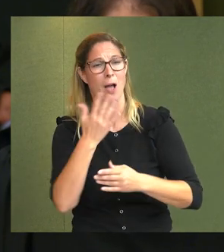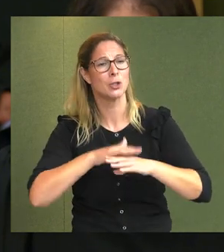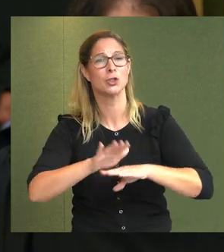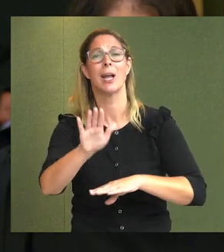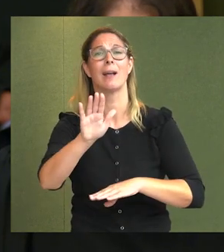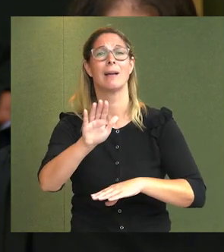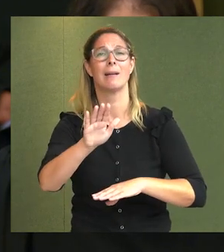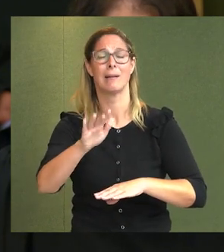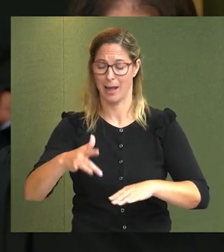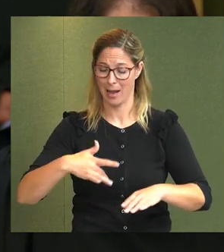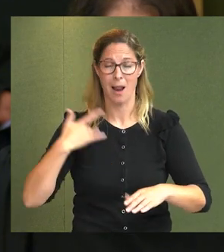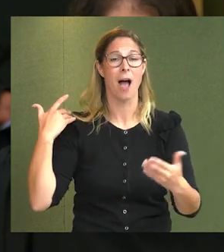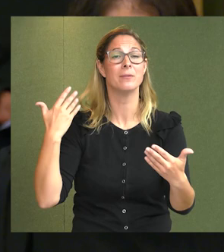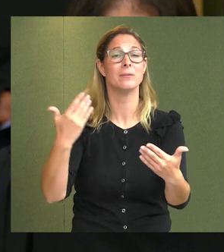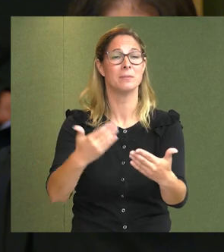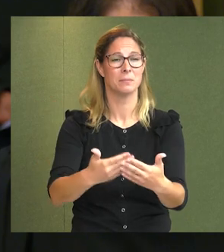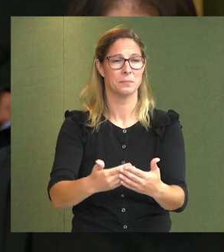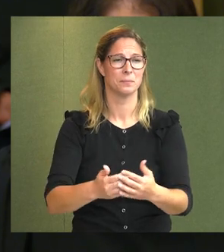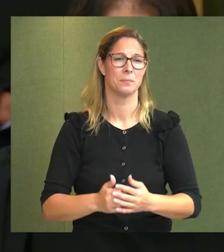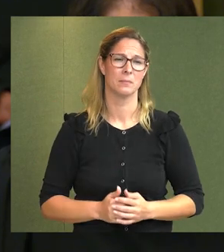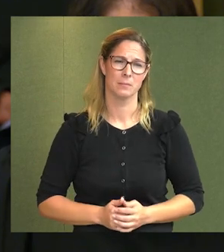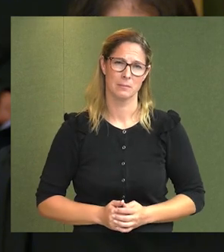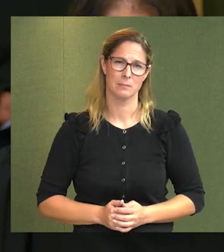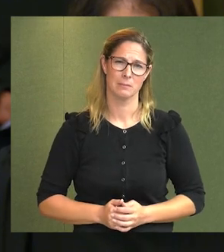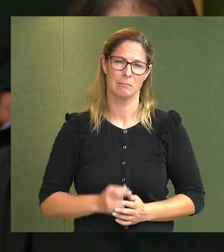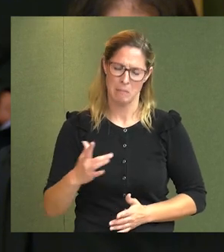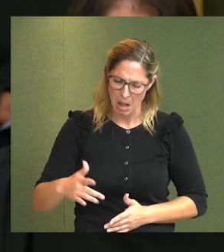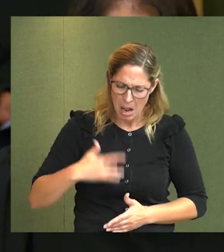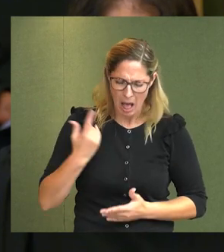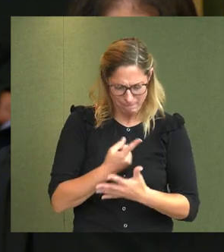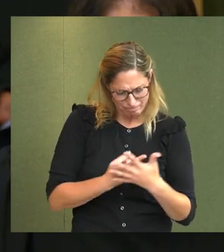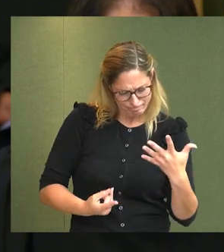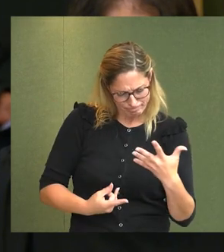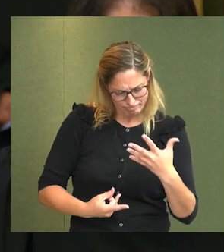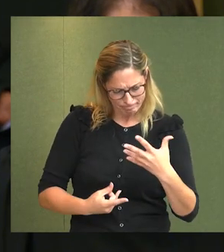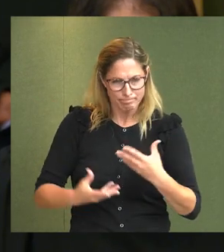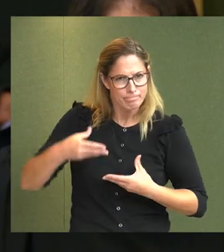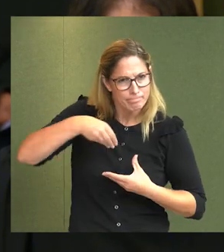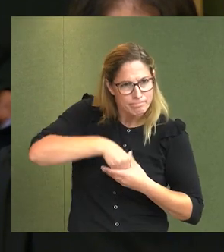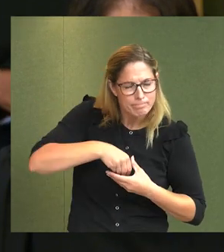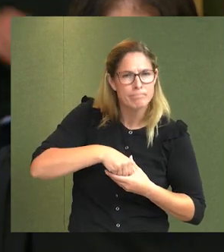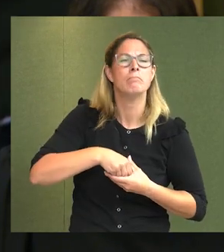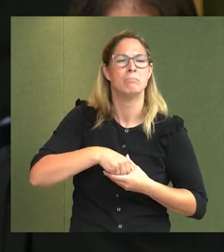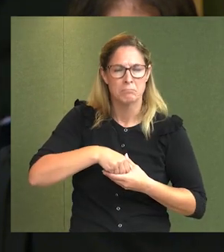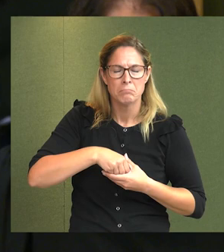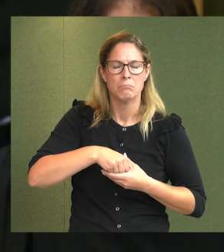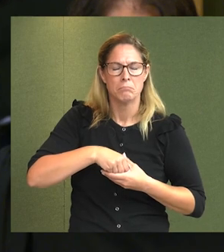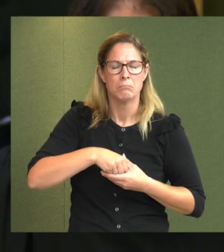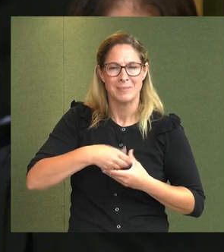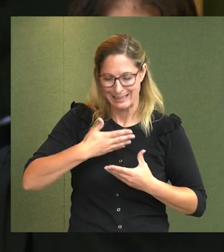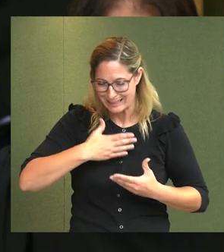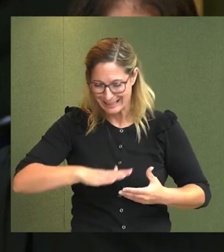have. Among the many ingredients of that life are the maintenance of free and